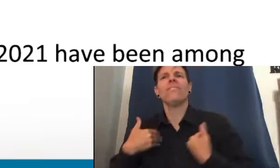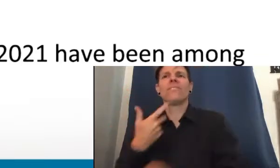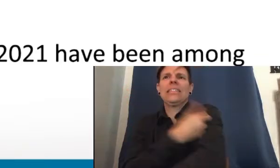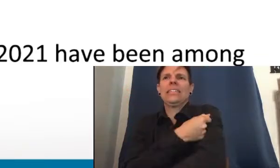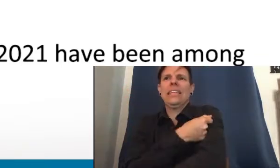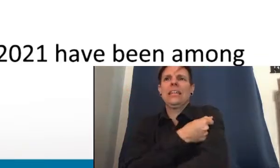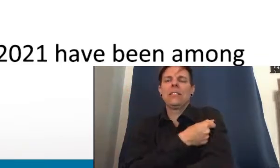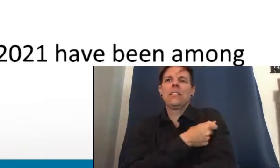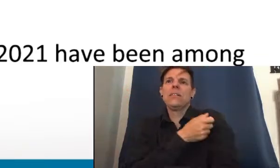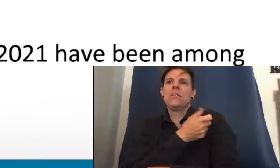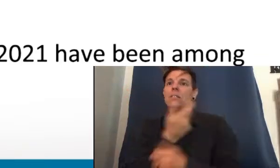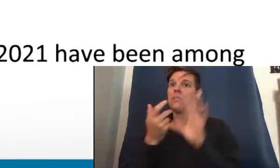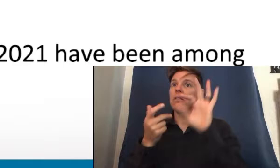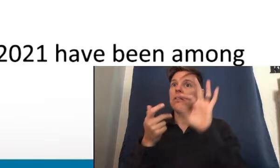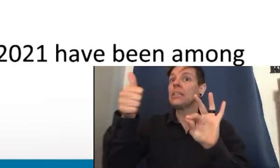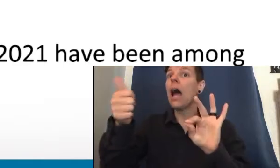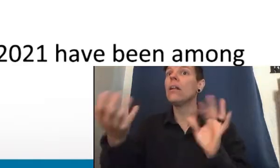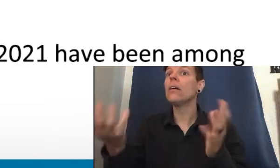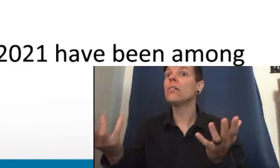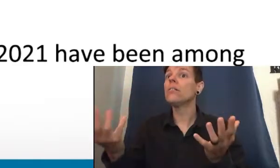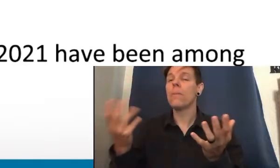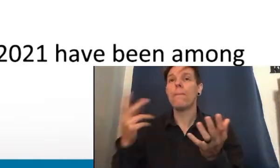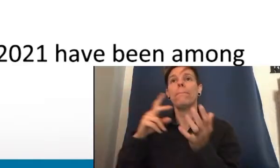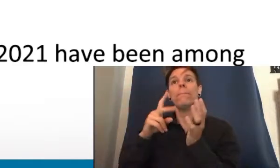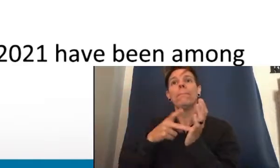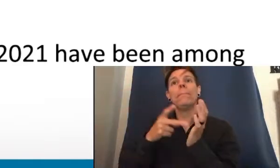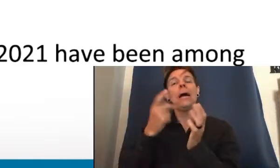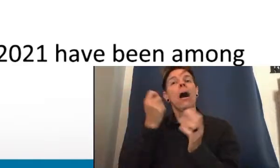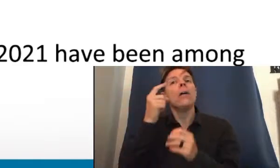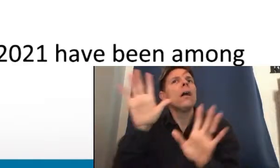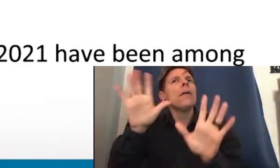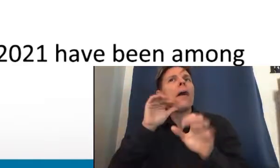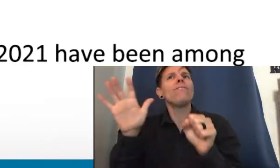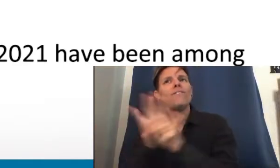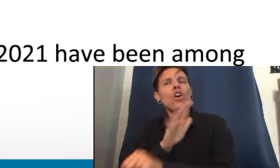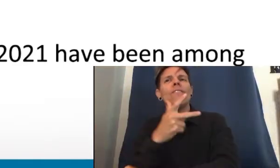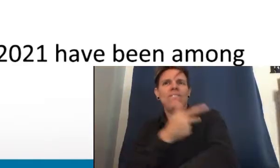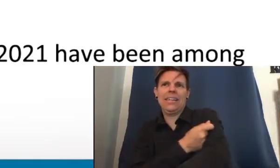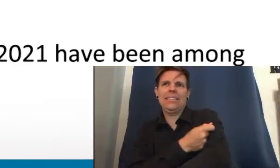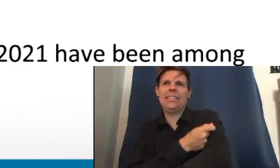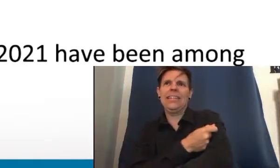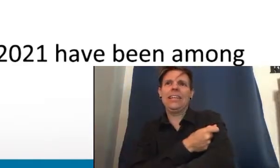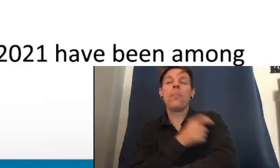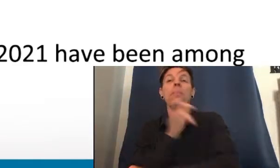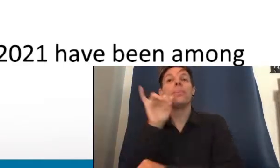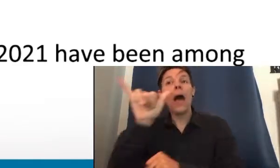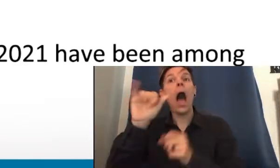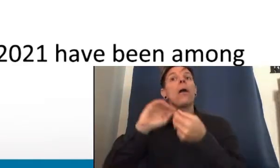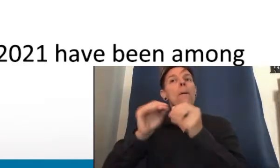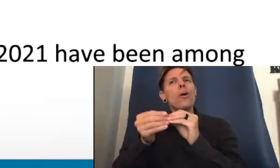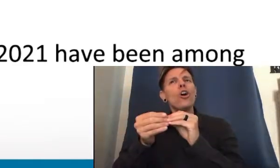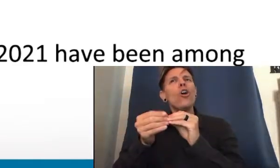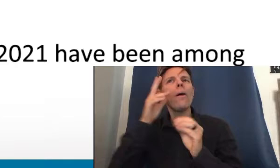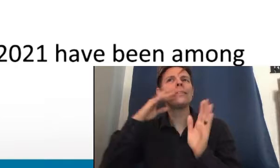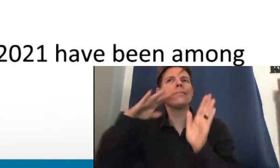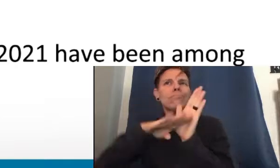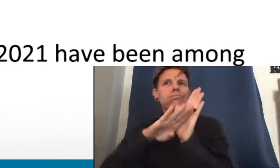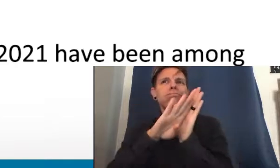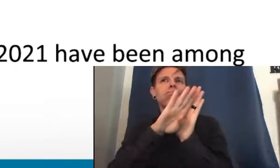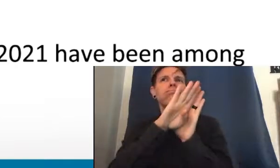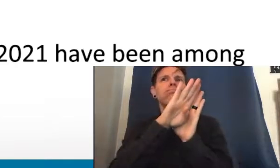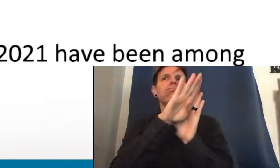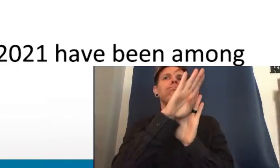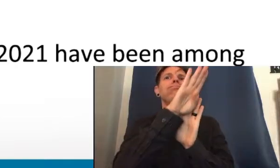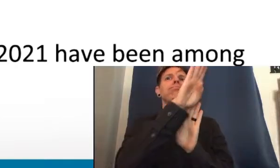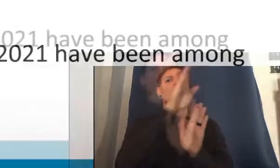not fully vaccinated. Now, if we looked earlier, this number would be higher. If we look later in the presence of the Delta variant, it's likely to